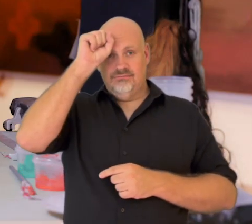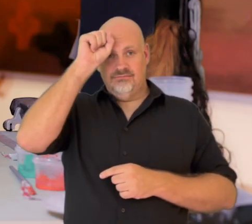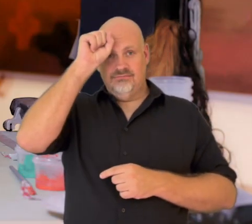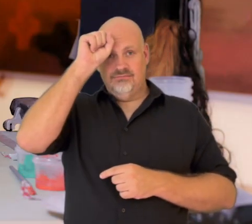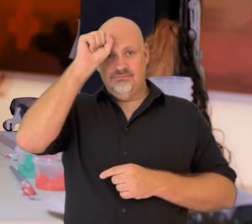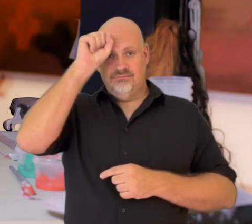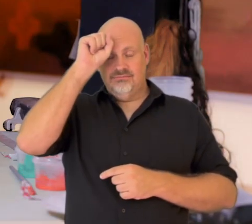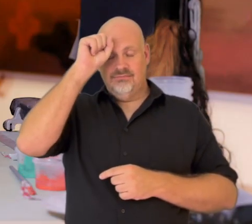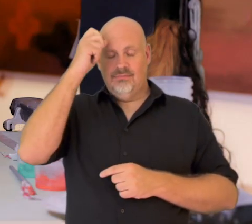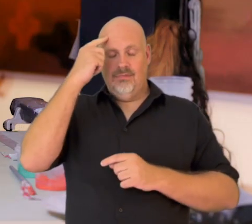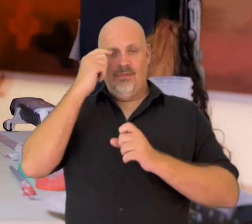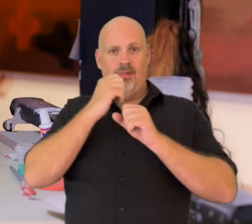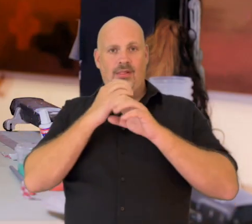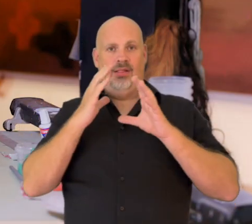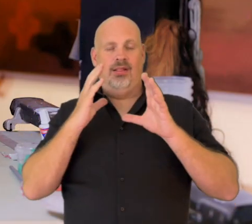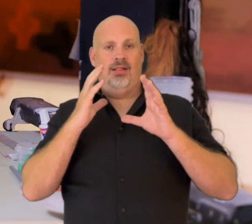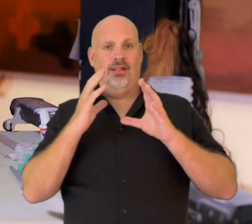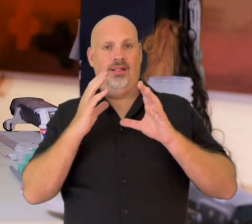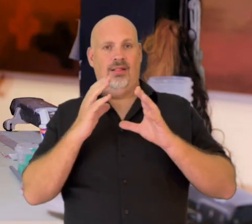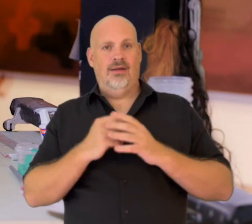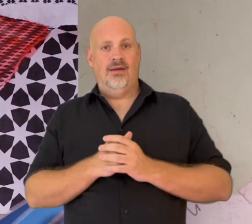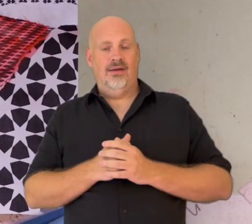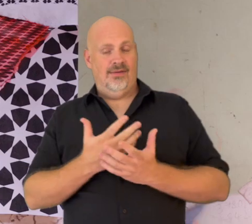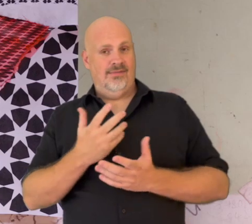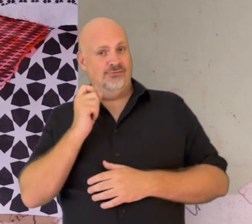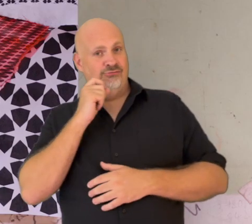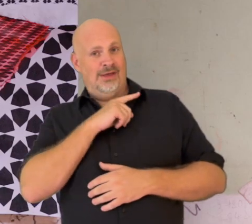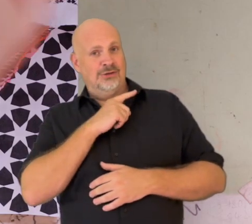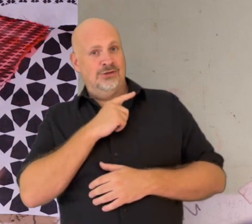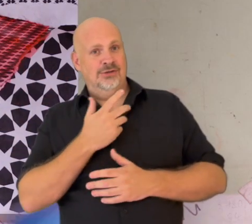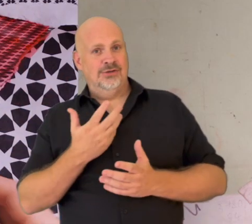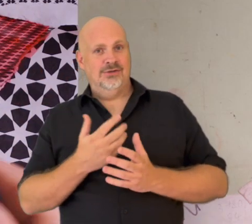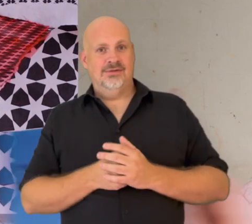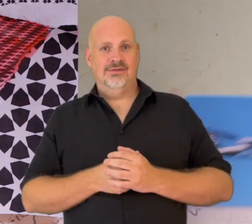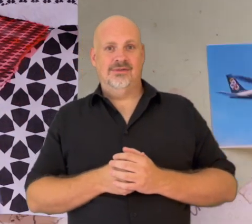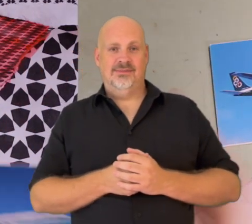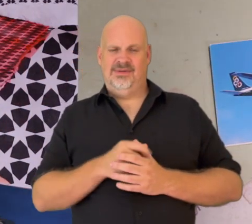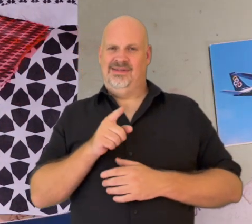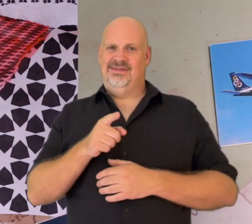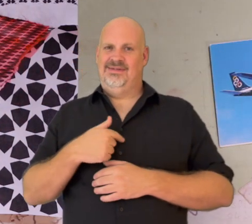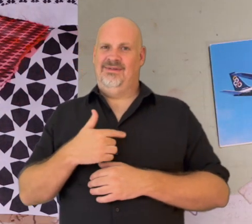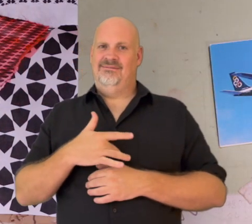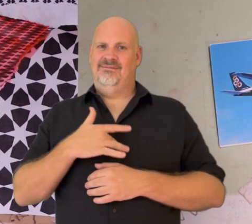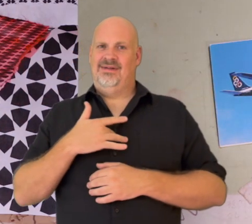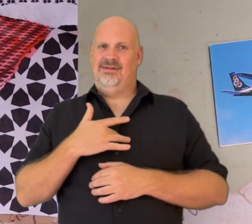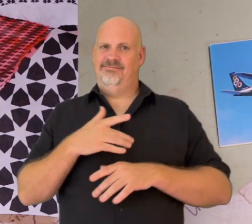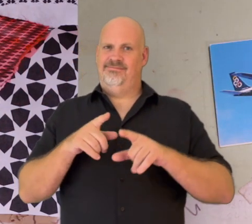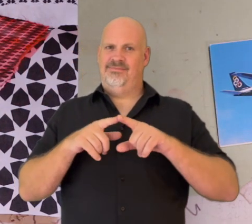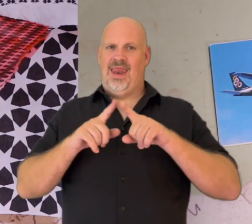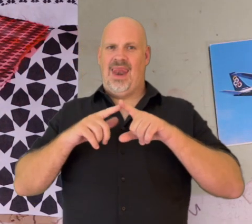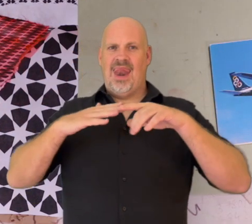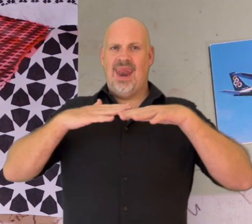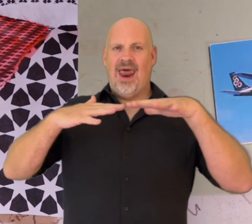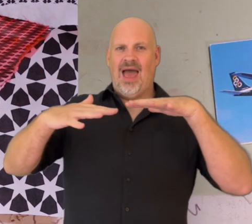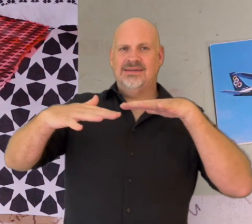abstract composition. But it's funny how, yeah, like for me this one feels more like a landscape, but I like the